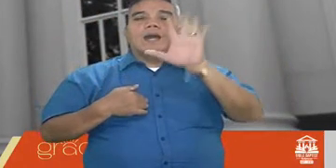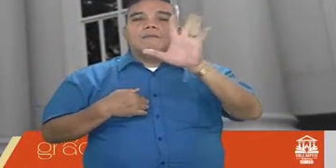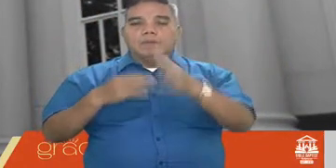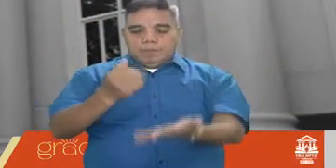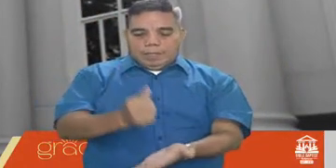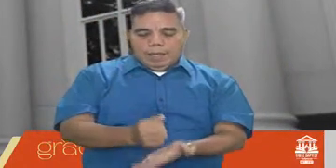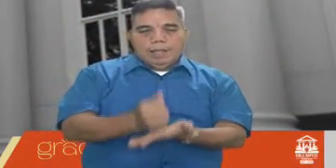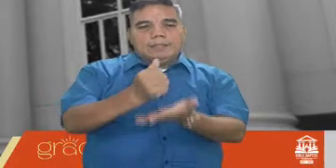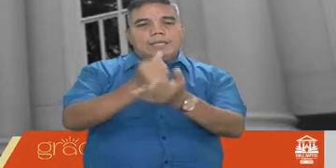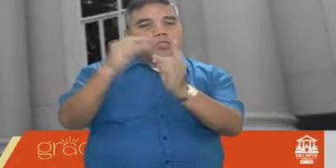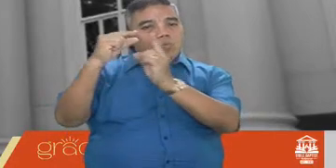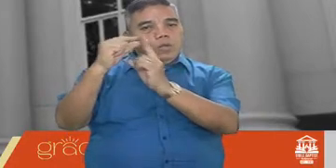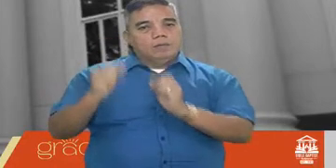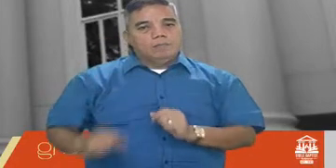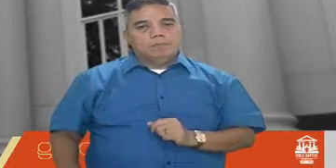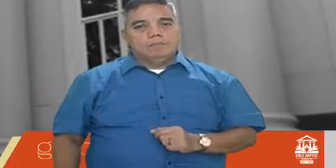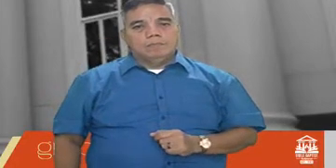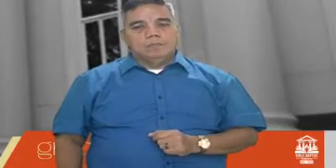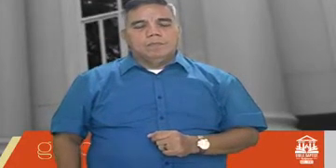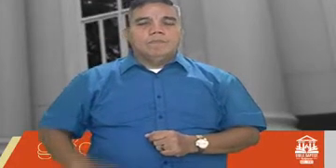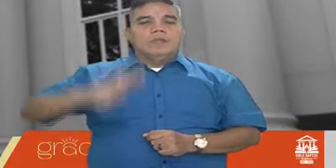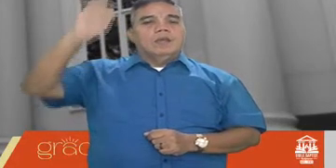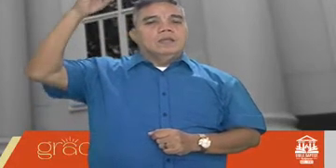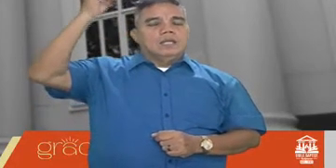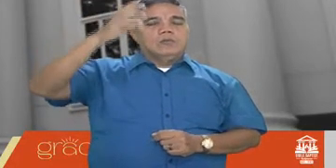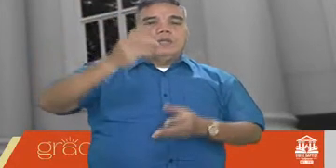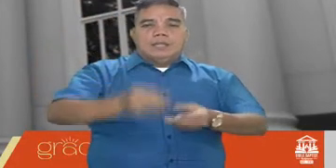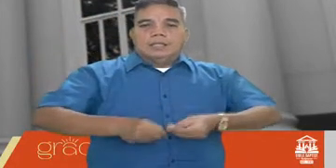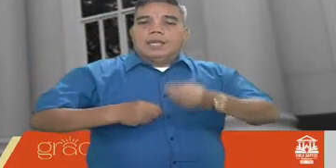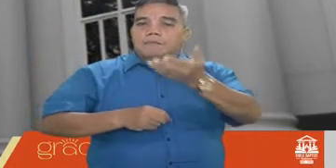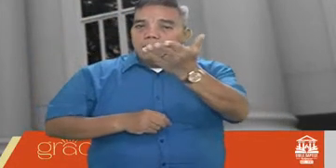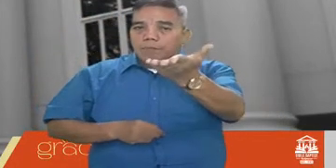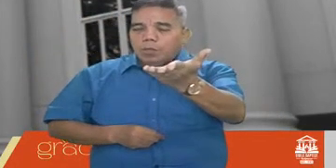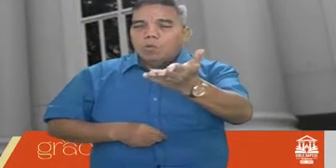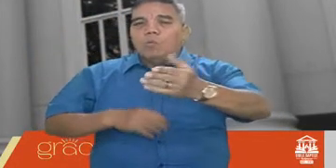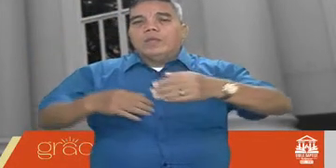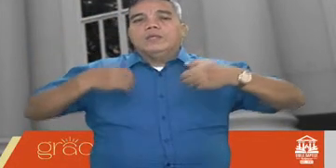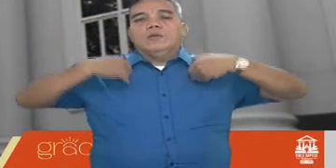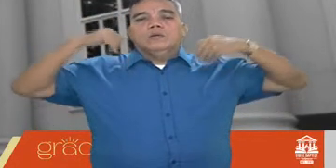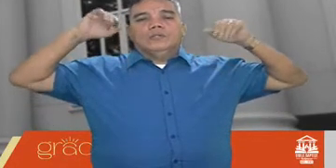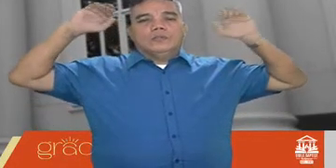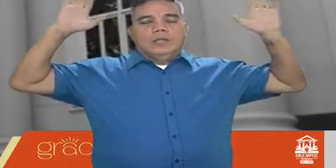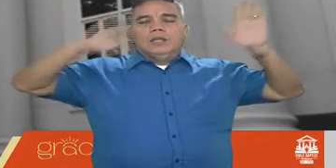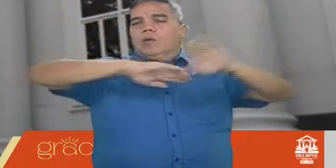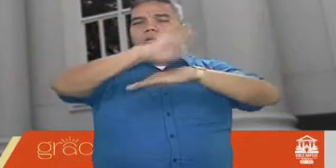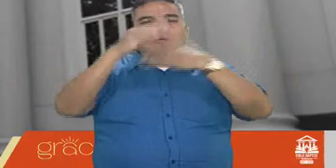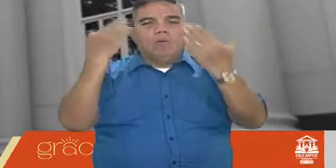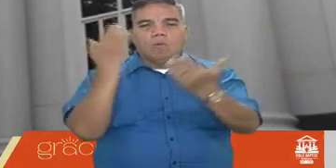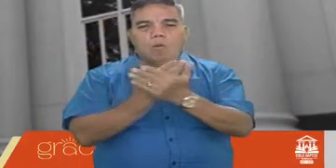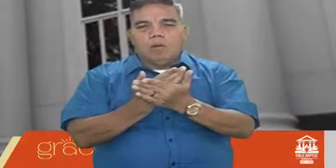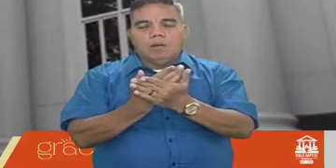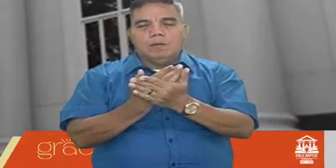His Word. No? The grace that God gives you when you surrender